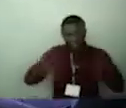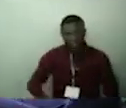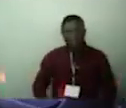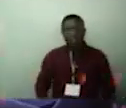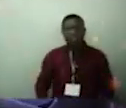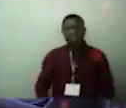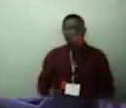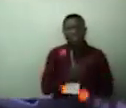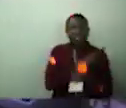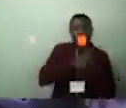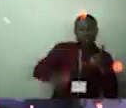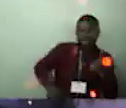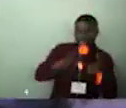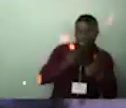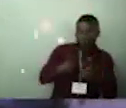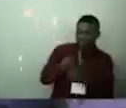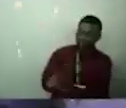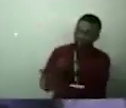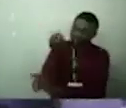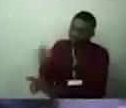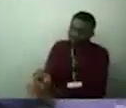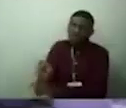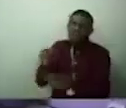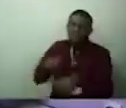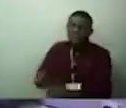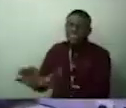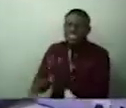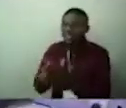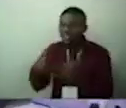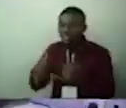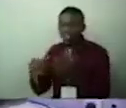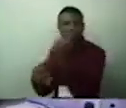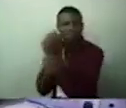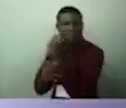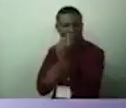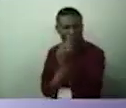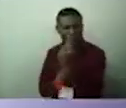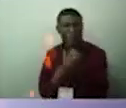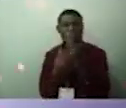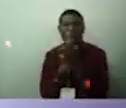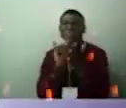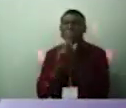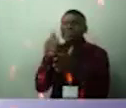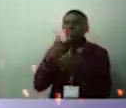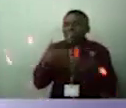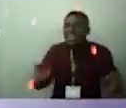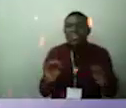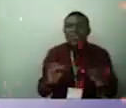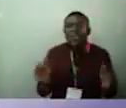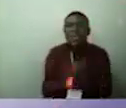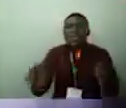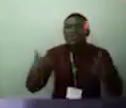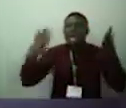David said, I cross over to the other side of the sea, and there your hand is with me. I pray that you will not be lost. Hallelujah.